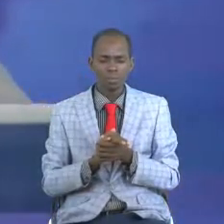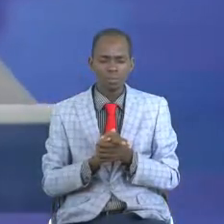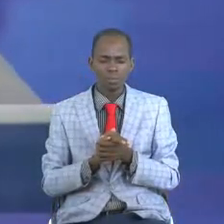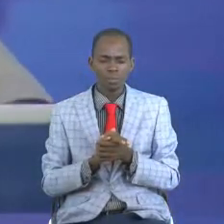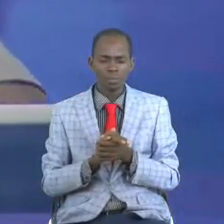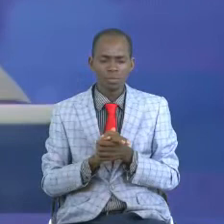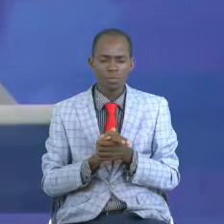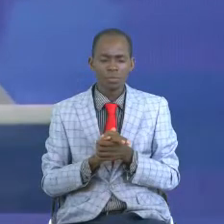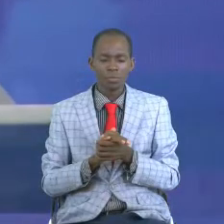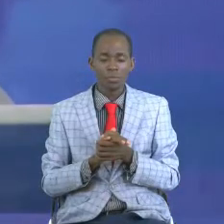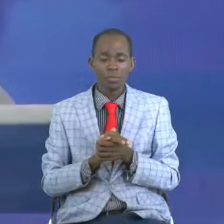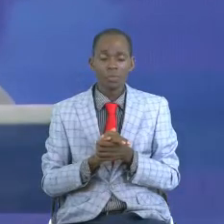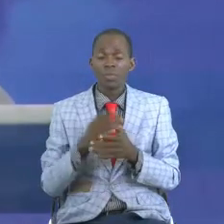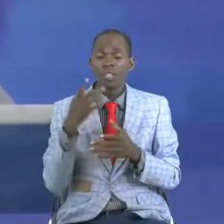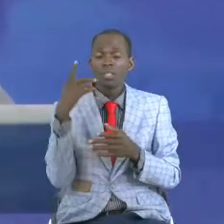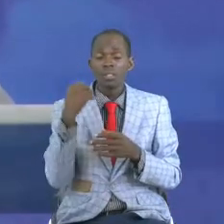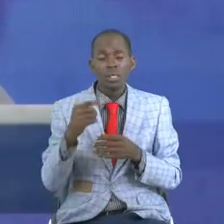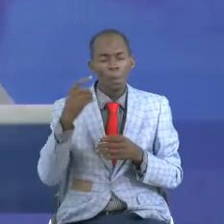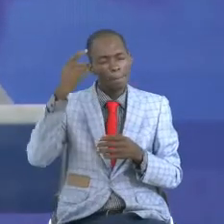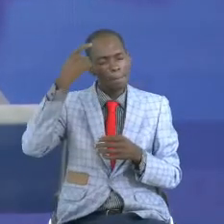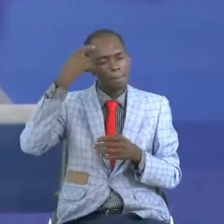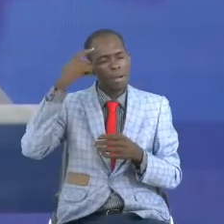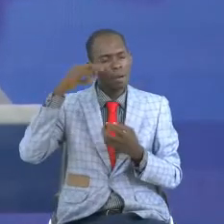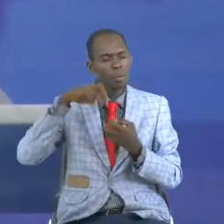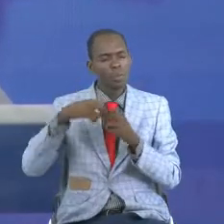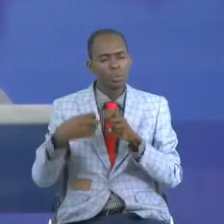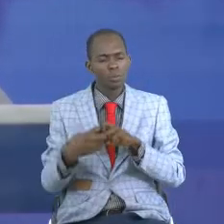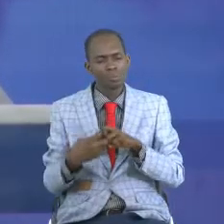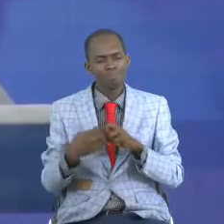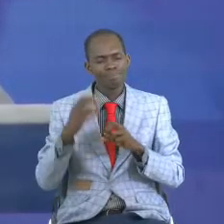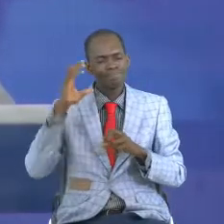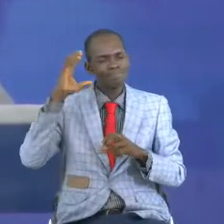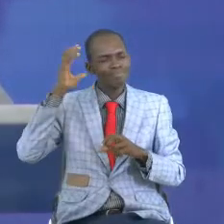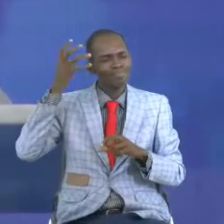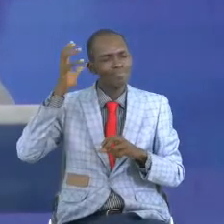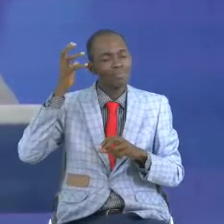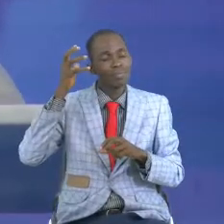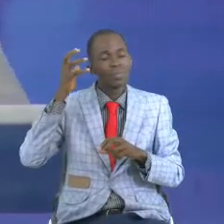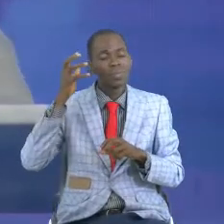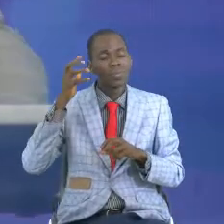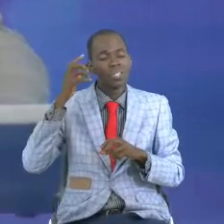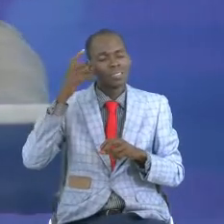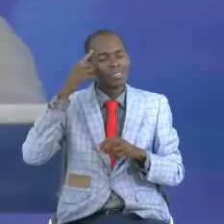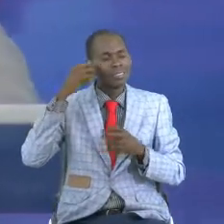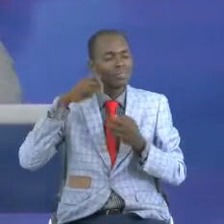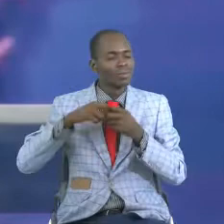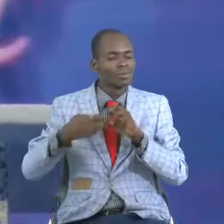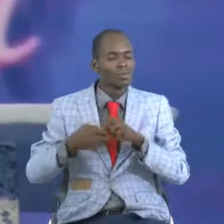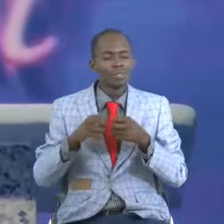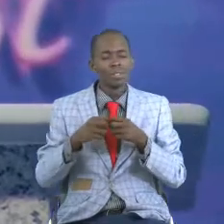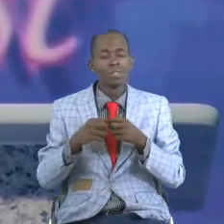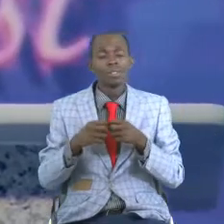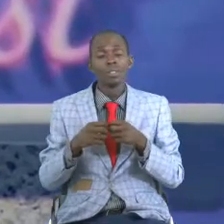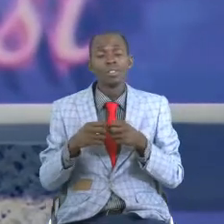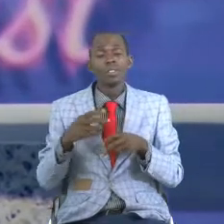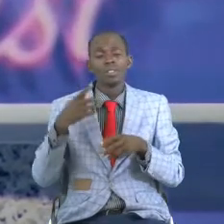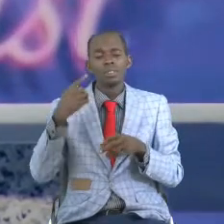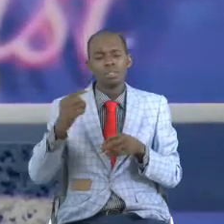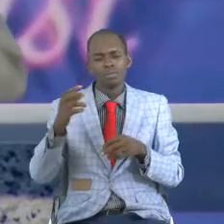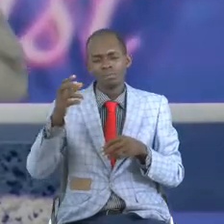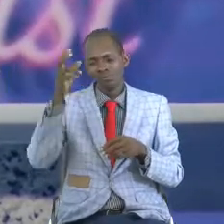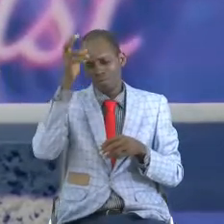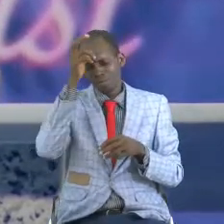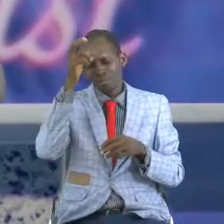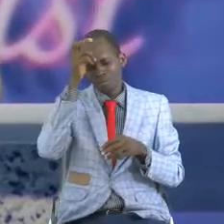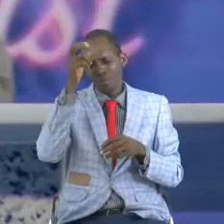The brain problem, madness, insanity, demonic possession, I command